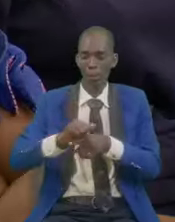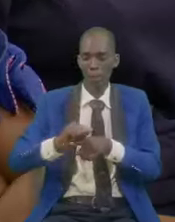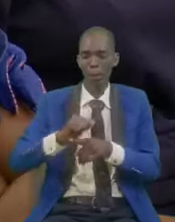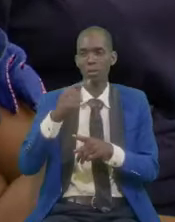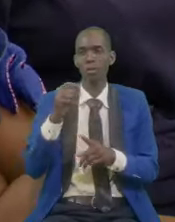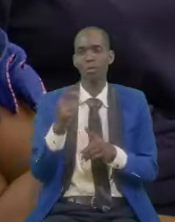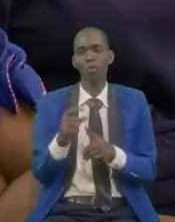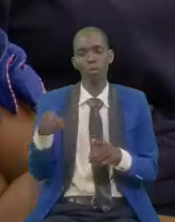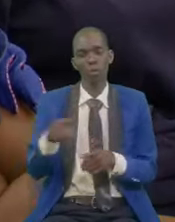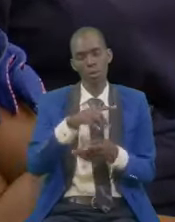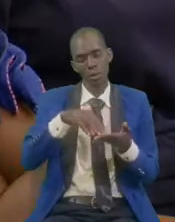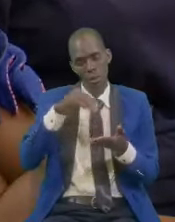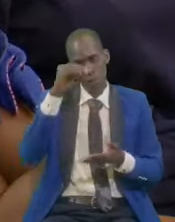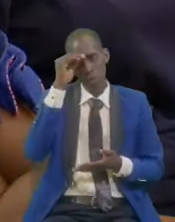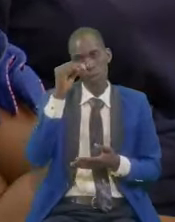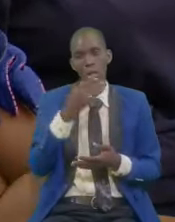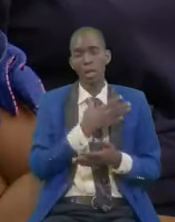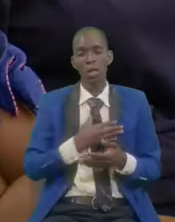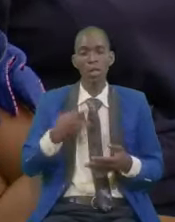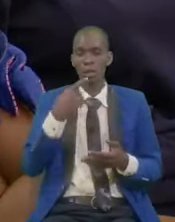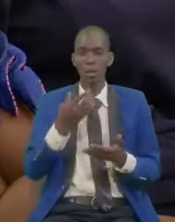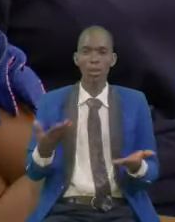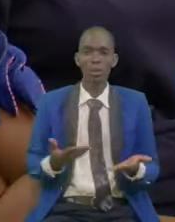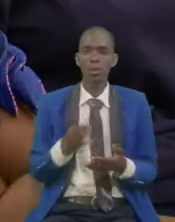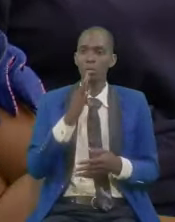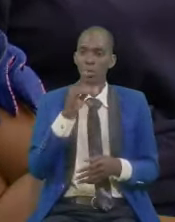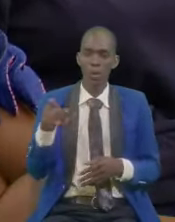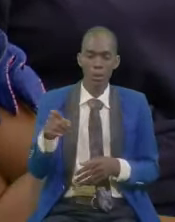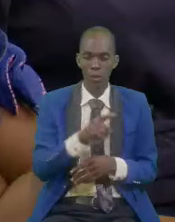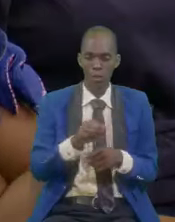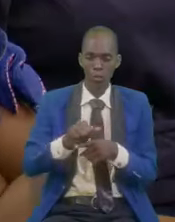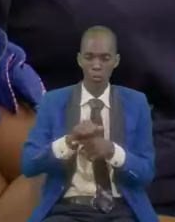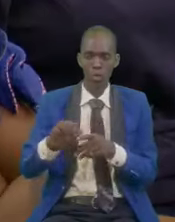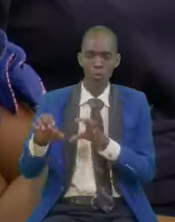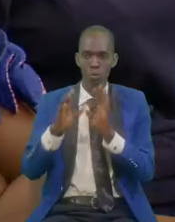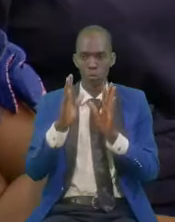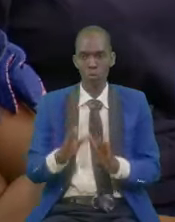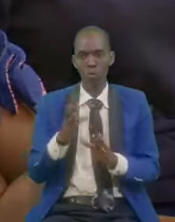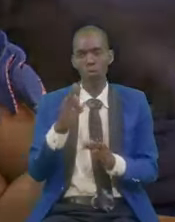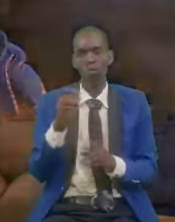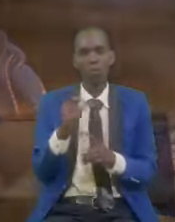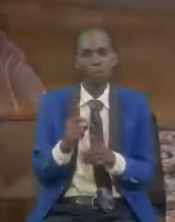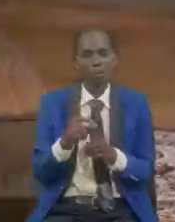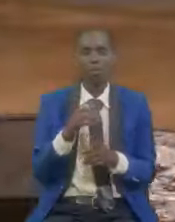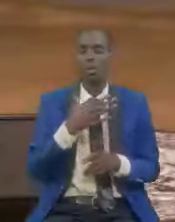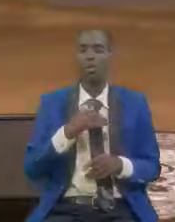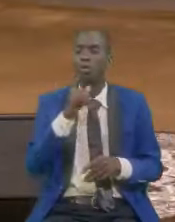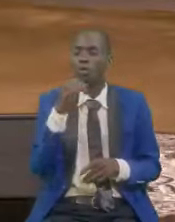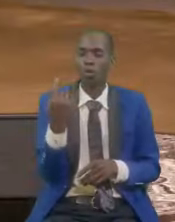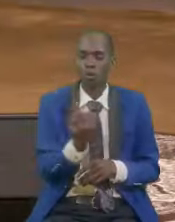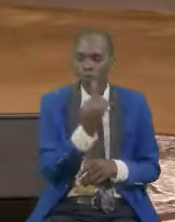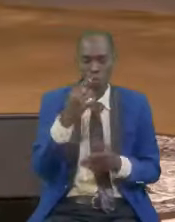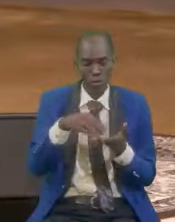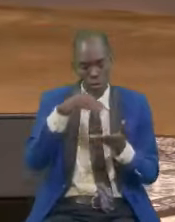says, but be ye doers of the word and not